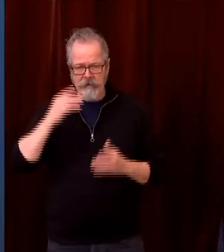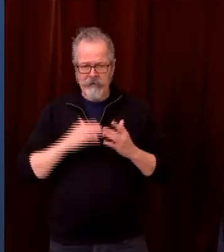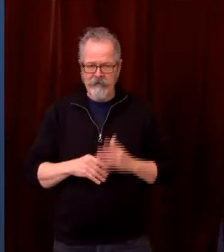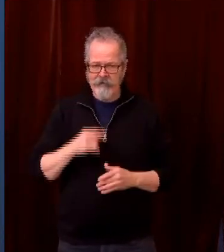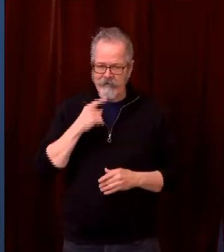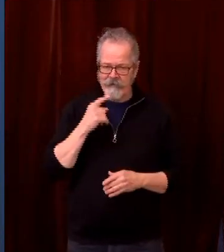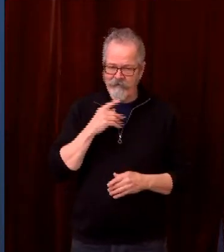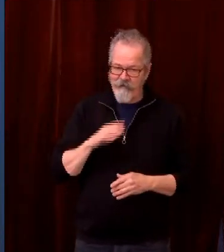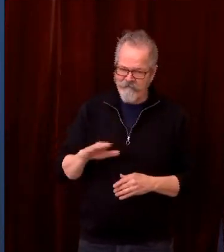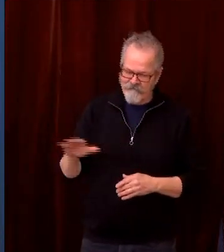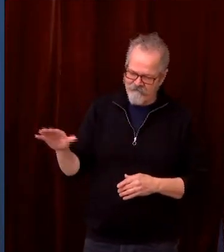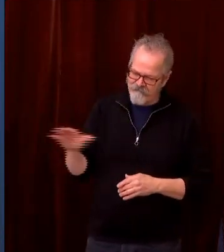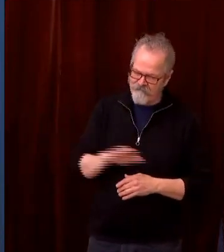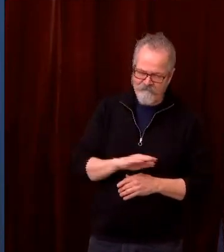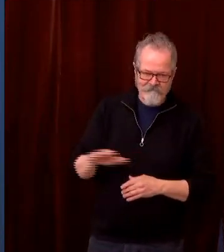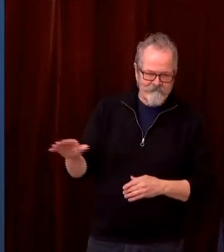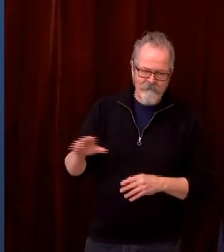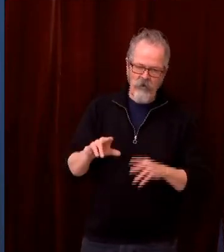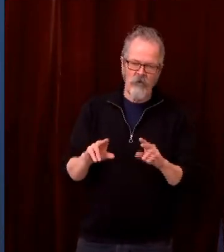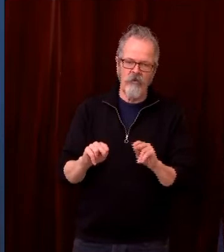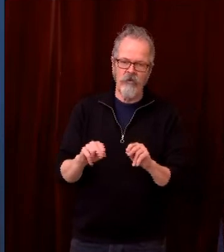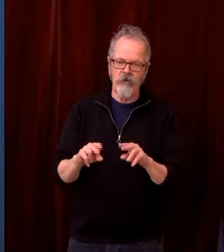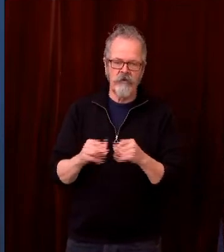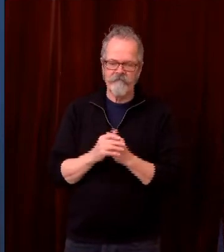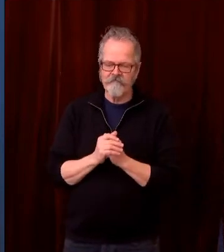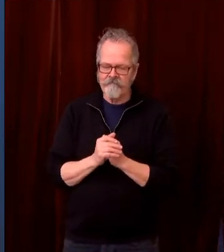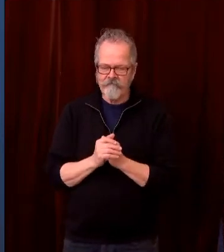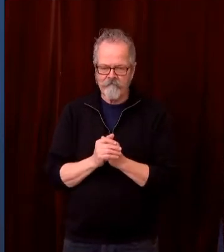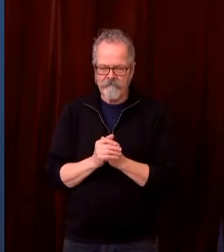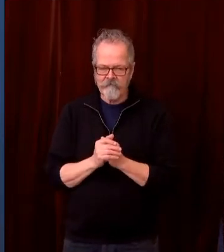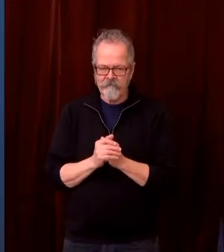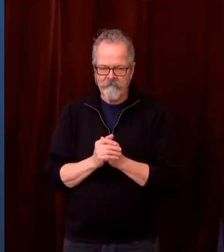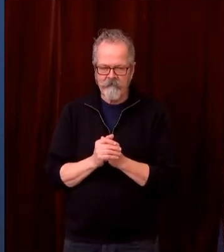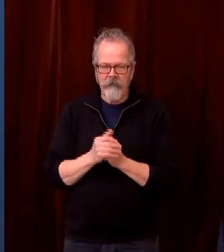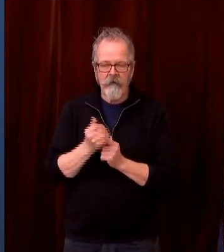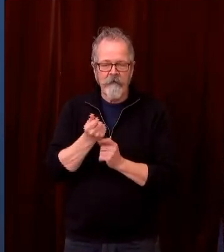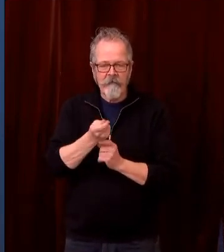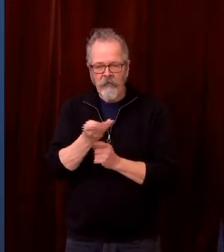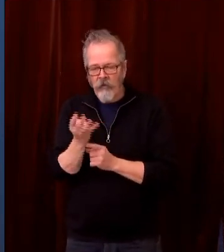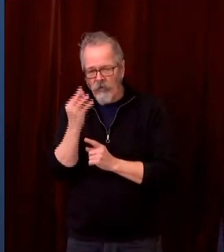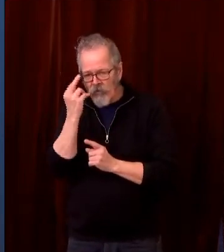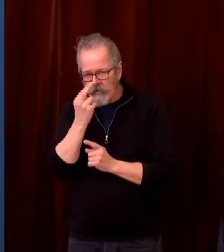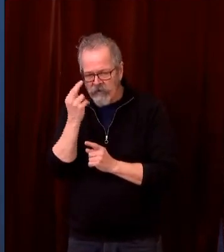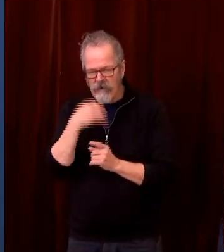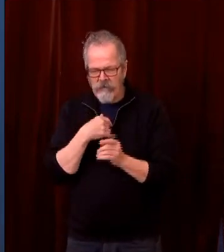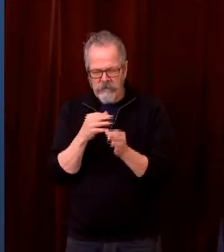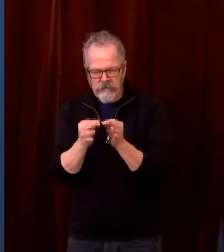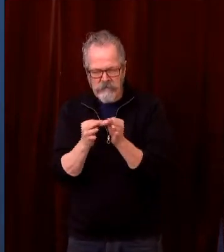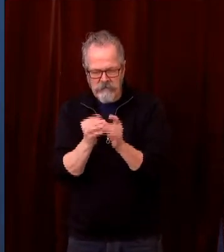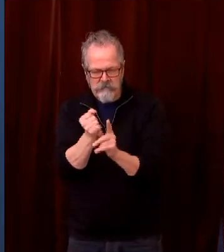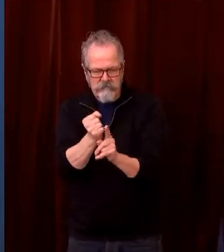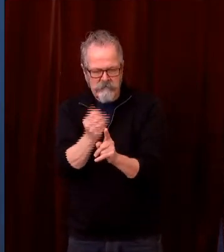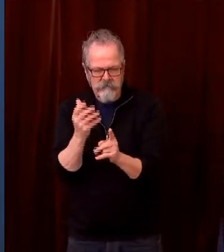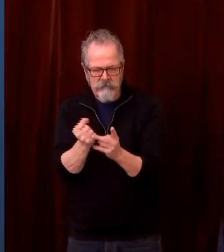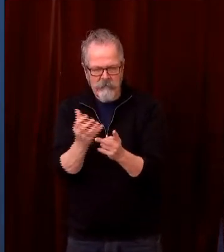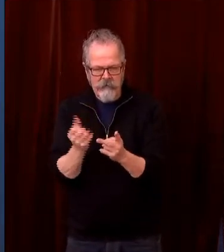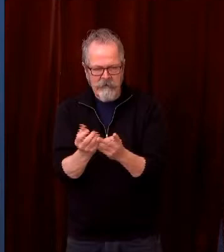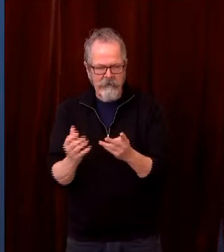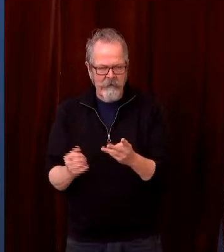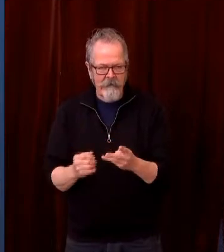one, there's a mathematical equation here that's we have to face. It's a reality, it's a very difficult